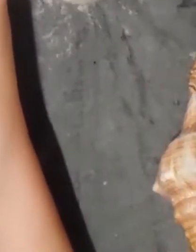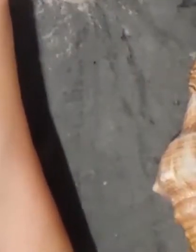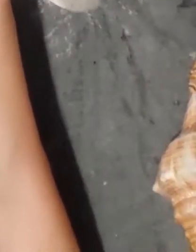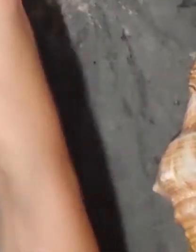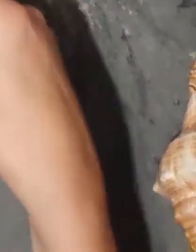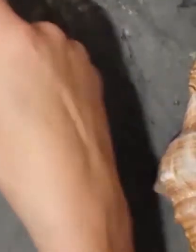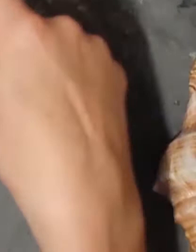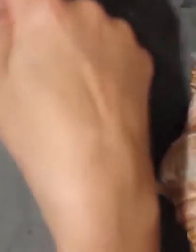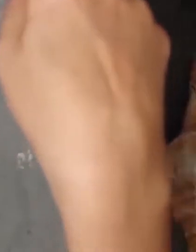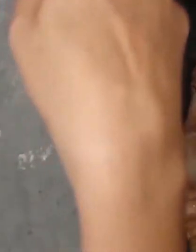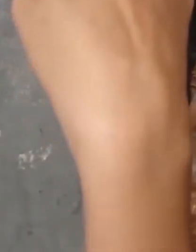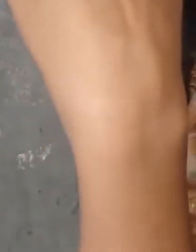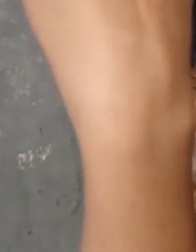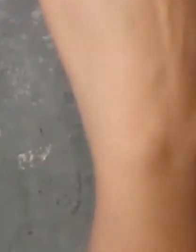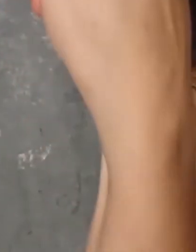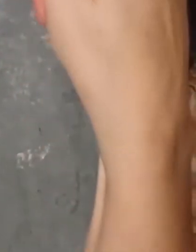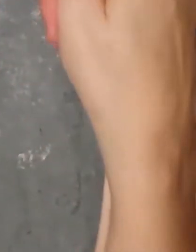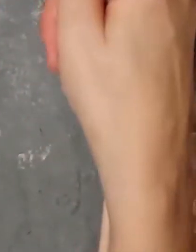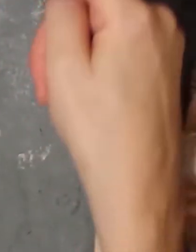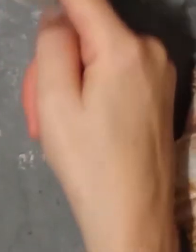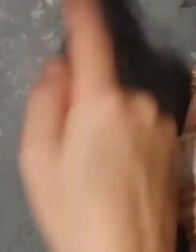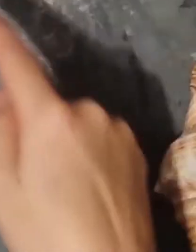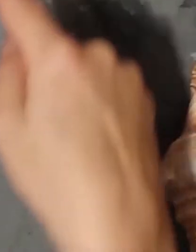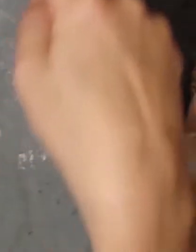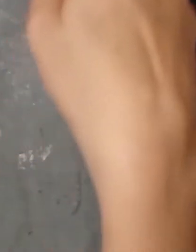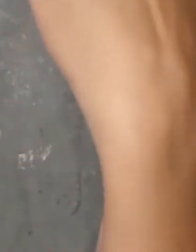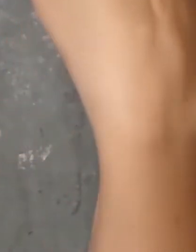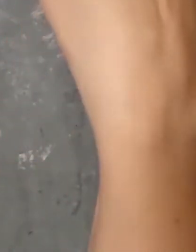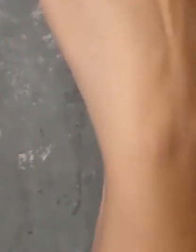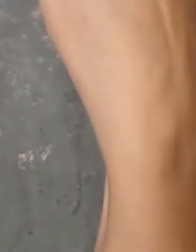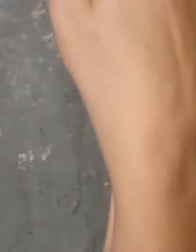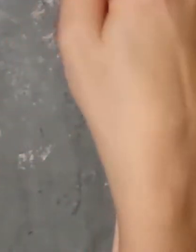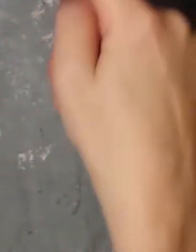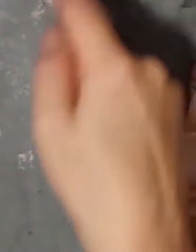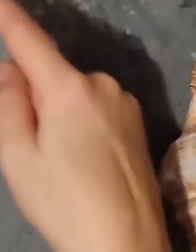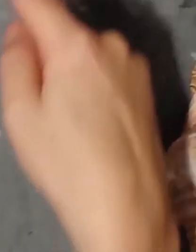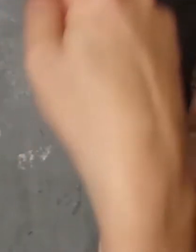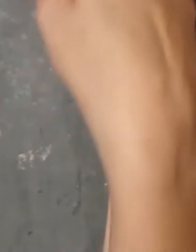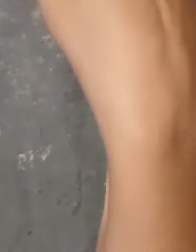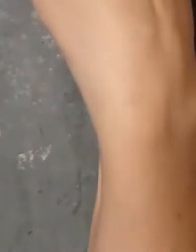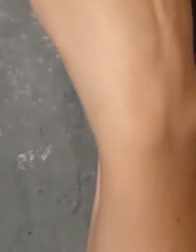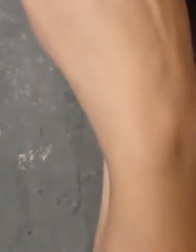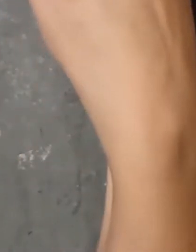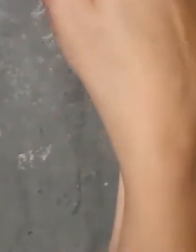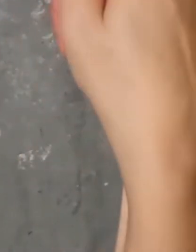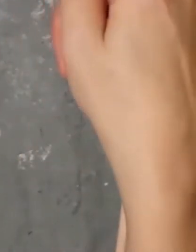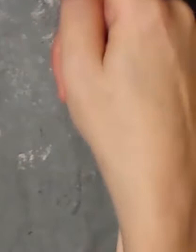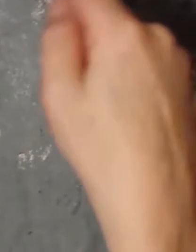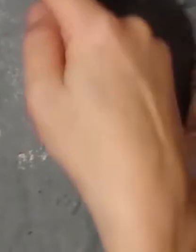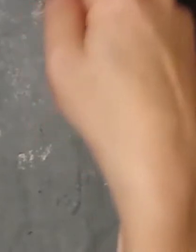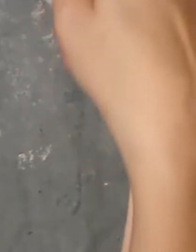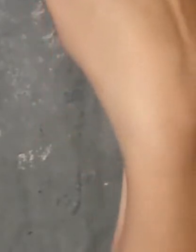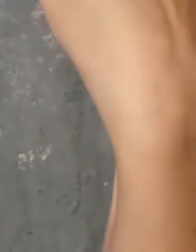Or he might splash his tail up and down in the water, like this.